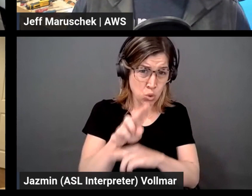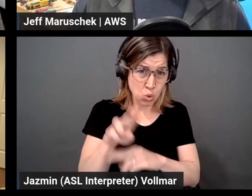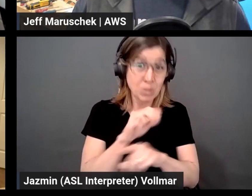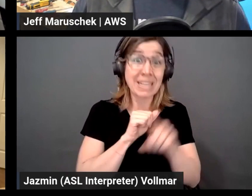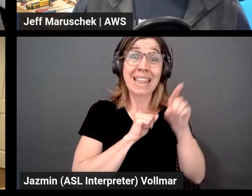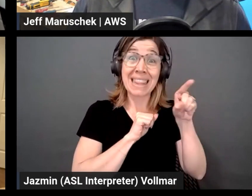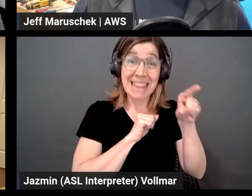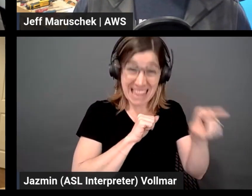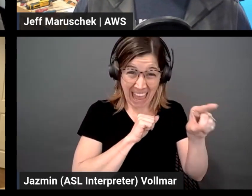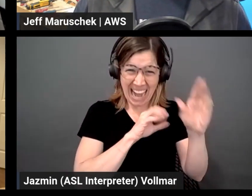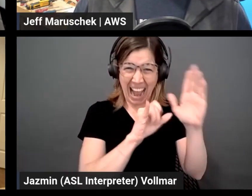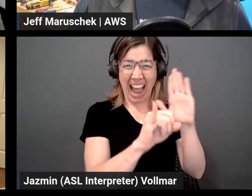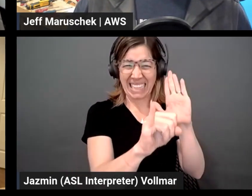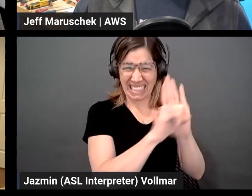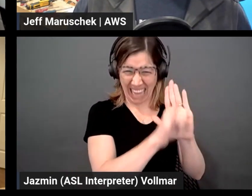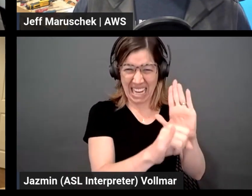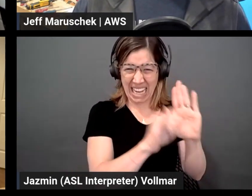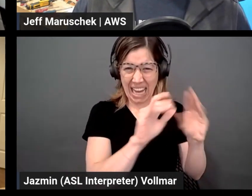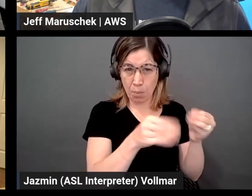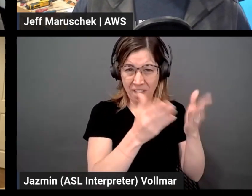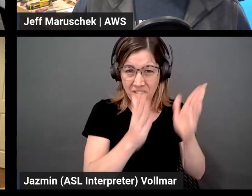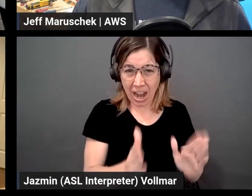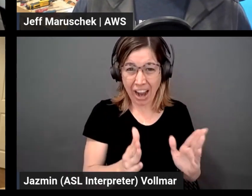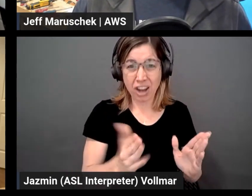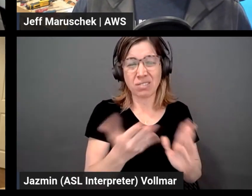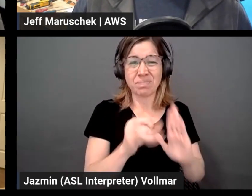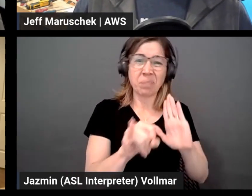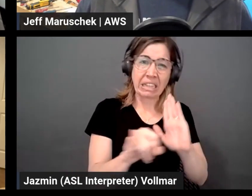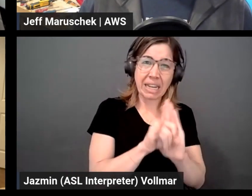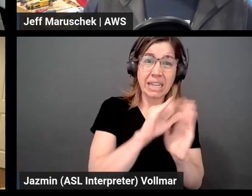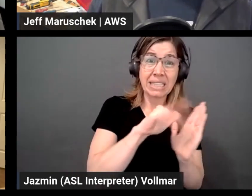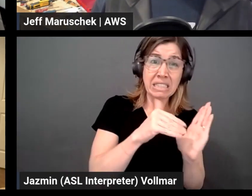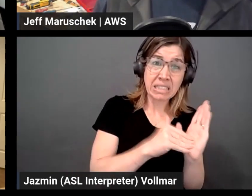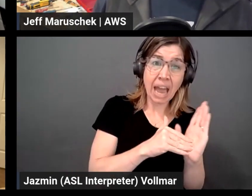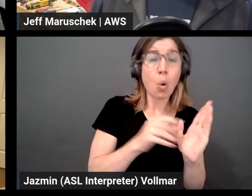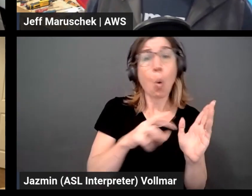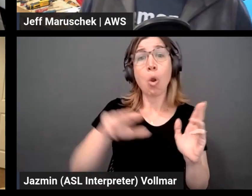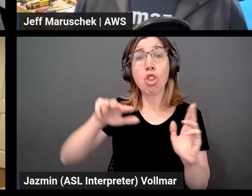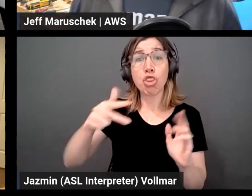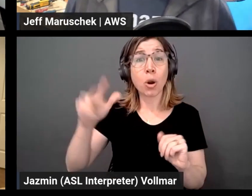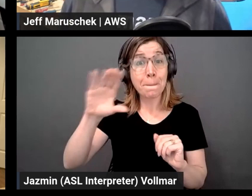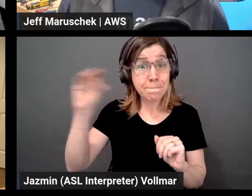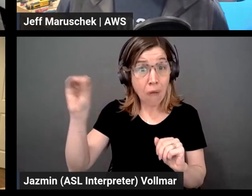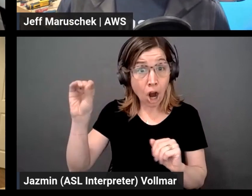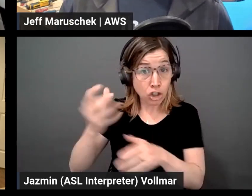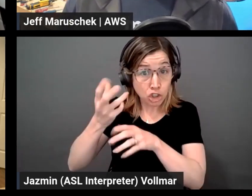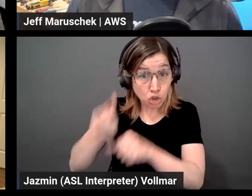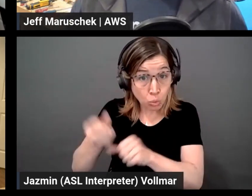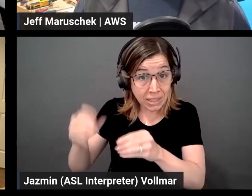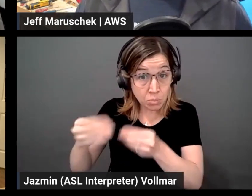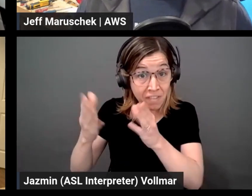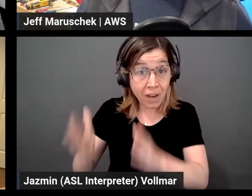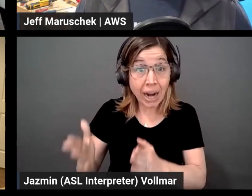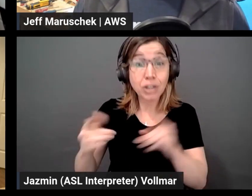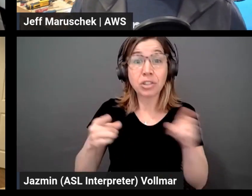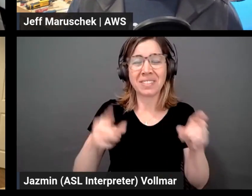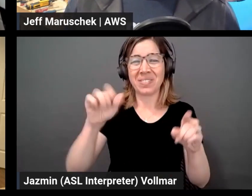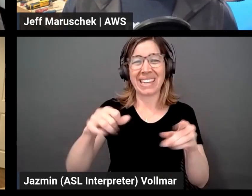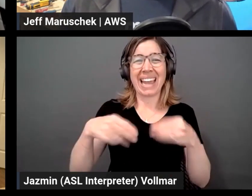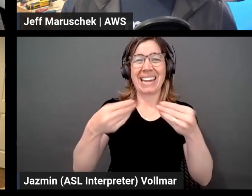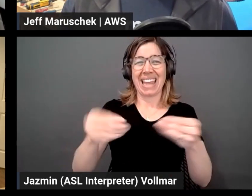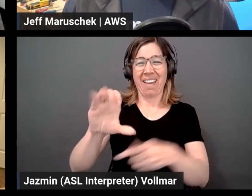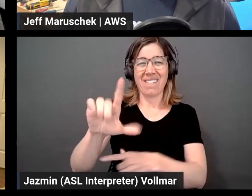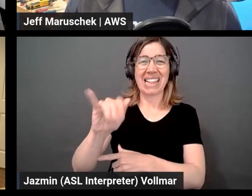identity provider, whether it's Identity Center or a third-party trust provider, is able to give claims back to